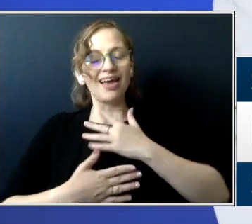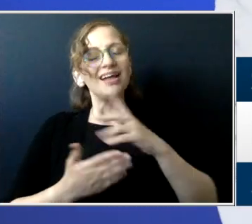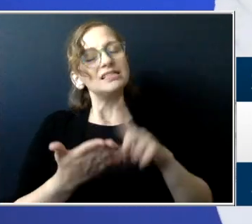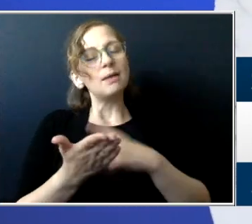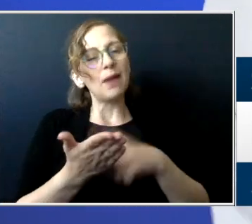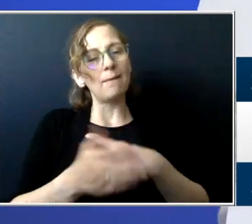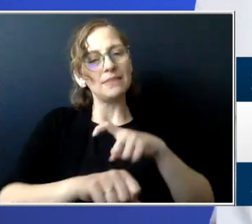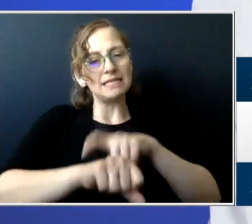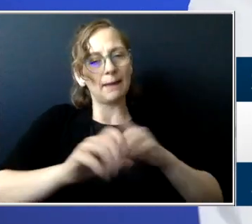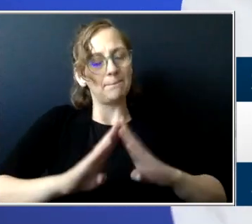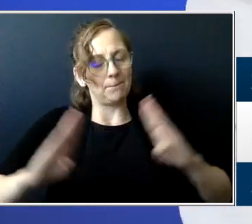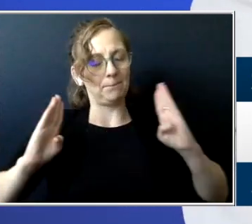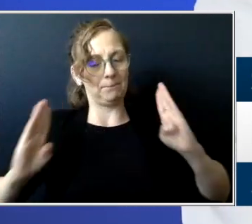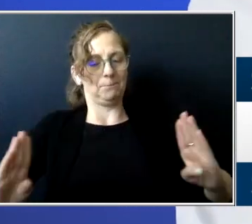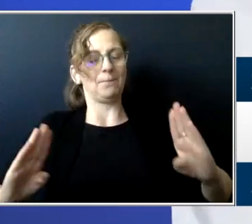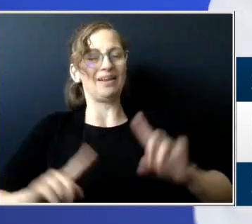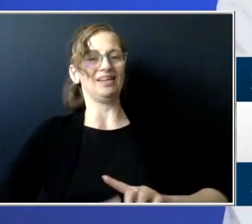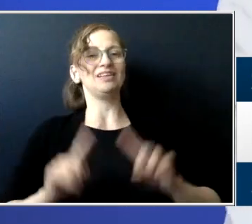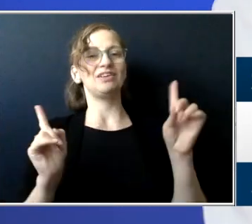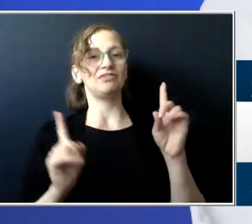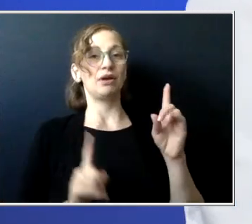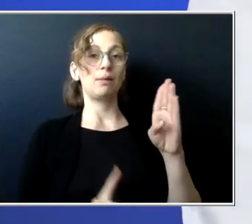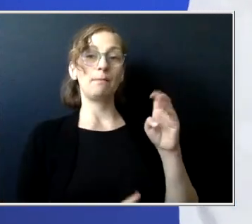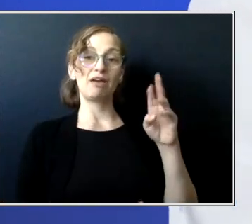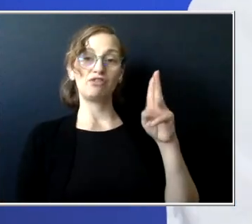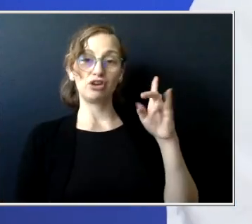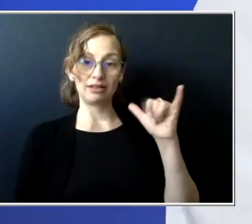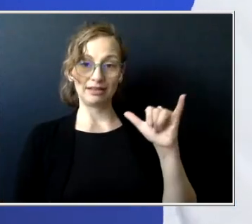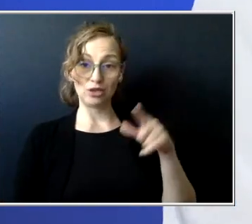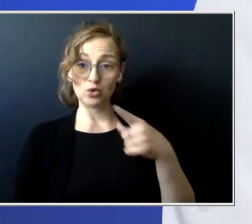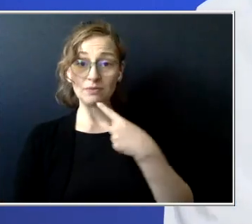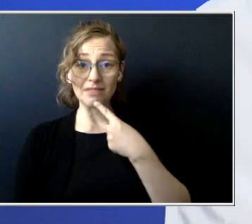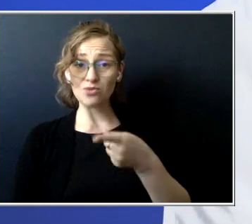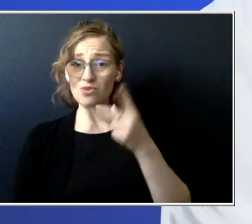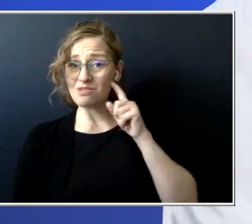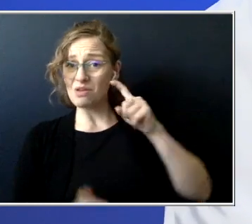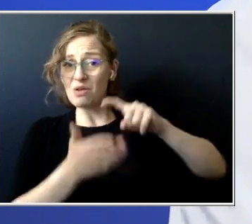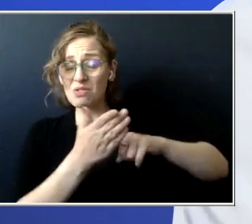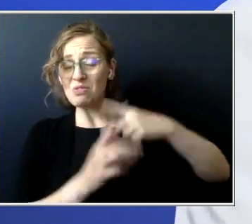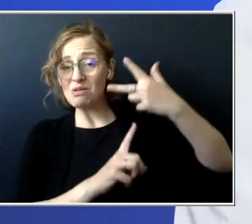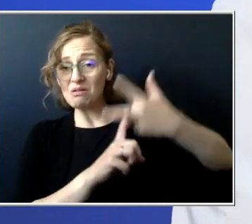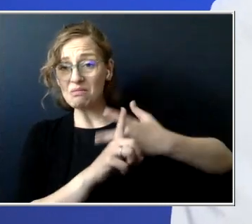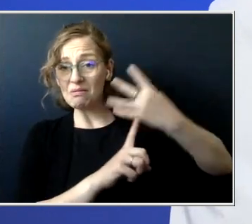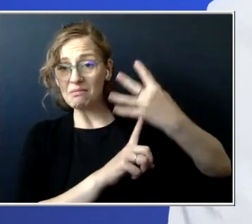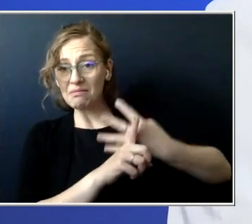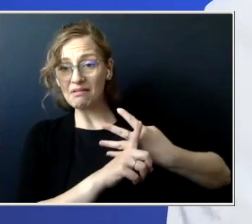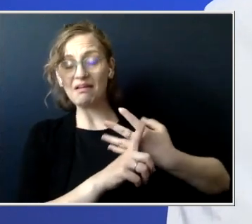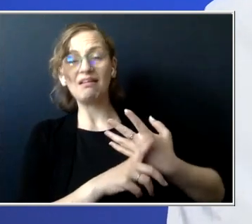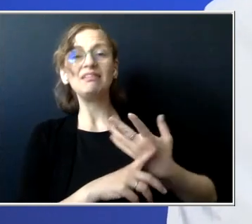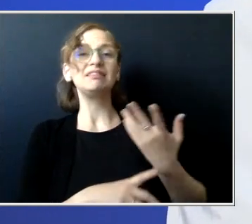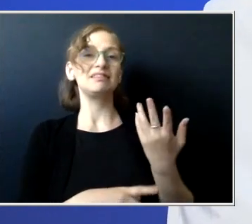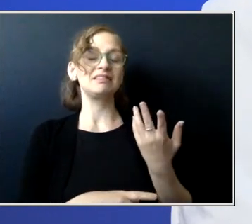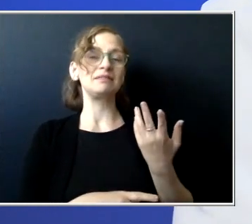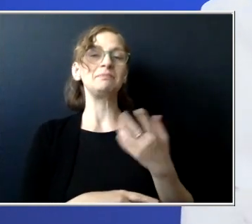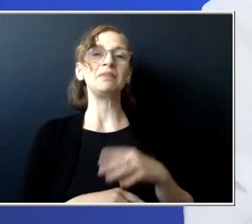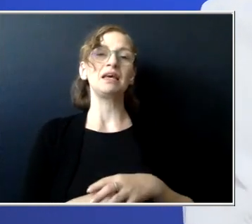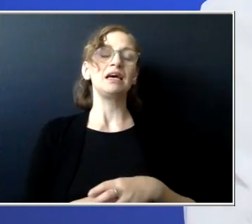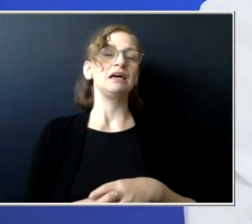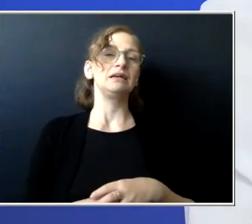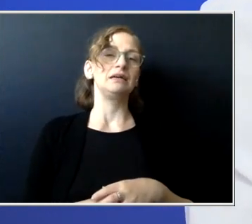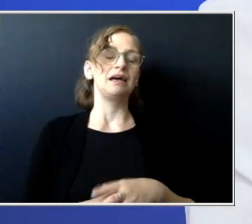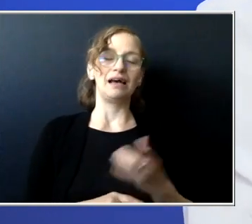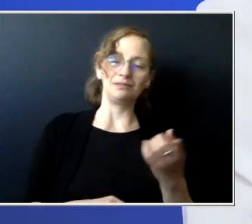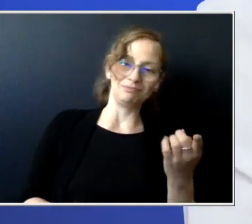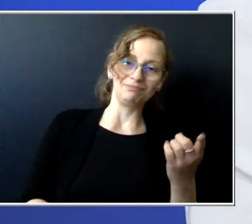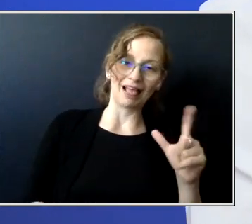like you said, Beverly, you noticed it for 3-4 months. You're like, I thought I just went in and I was fine, and then I wasn't. But what it really